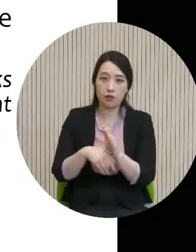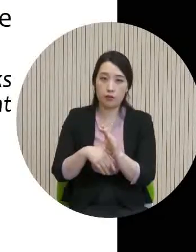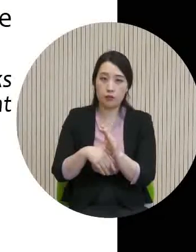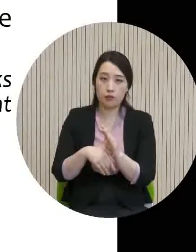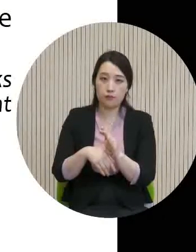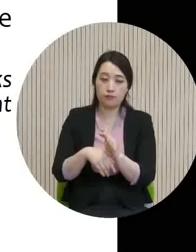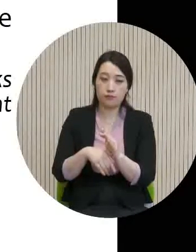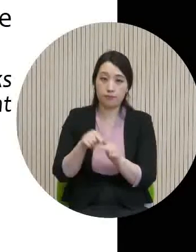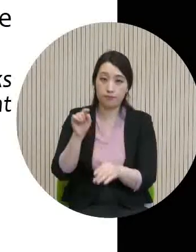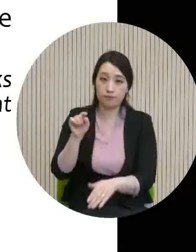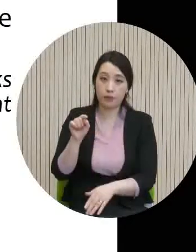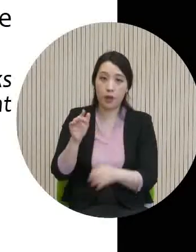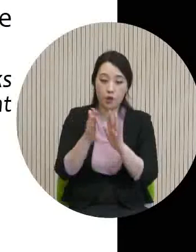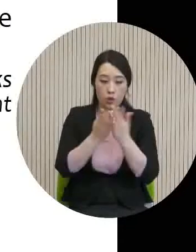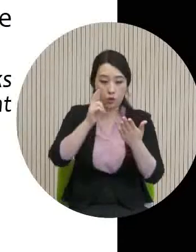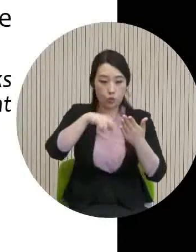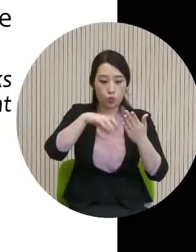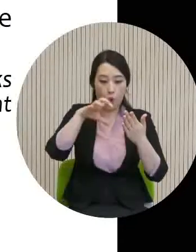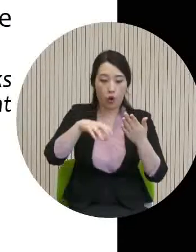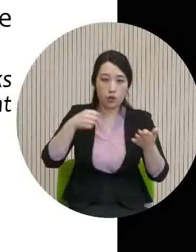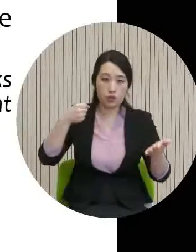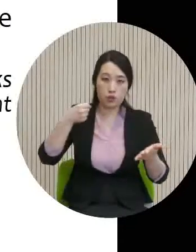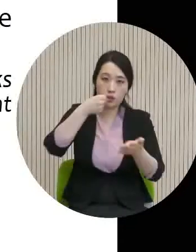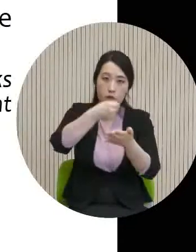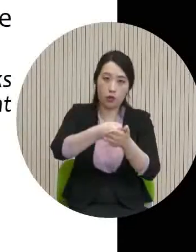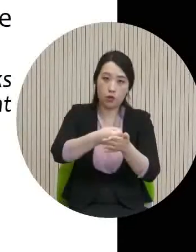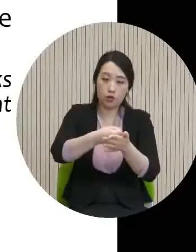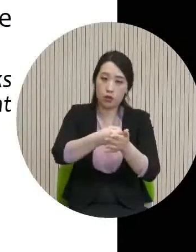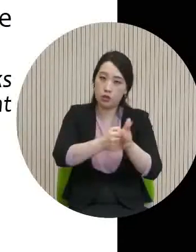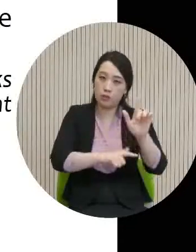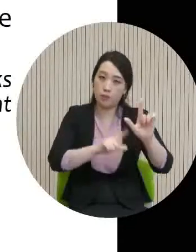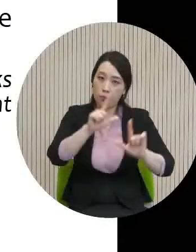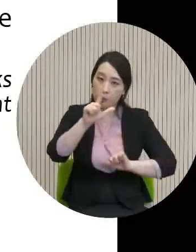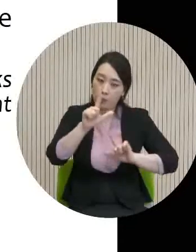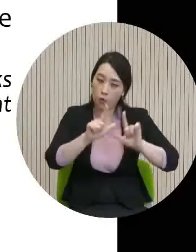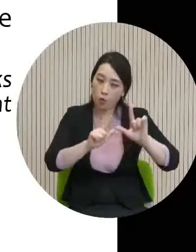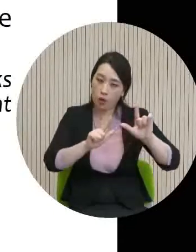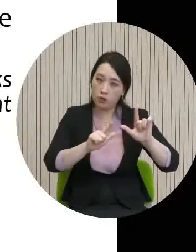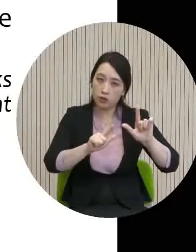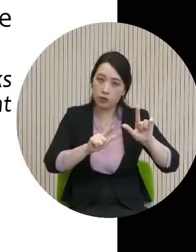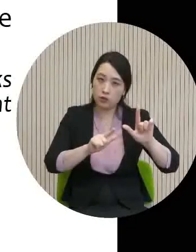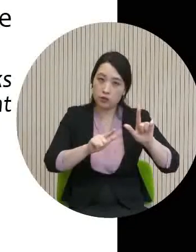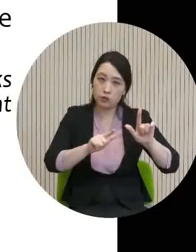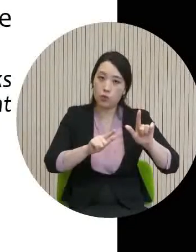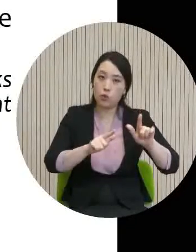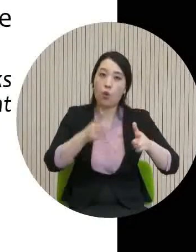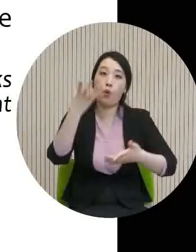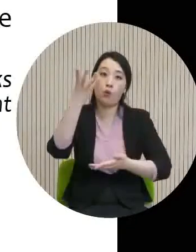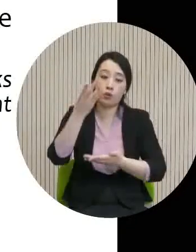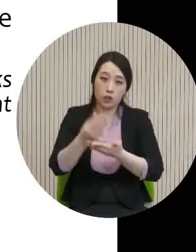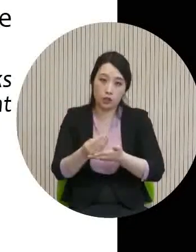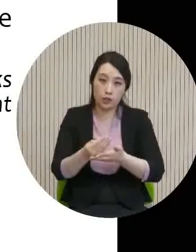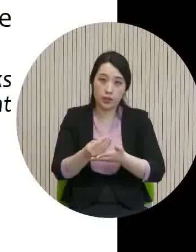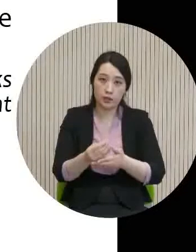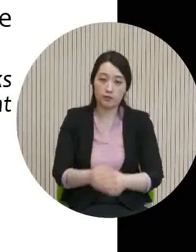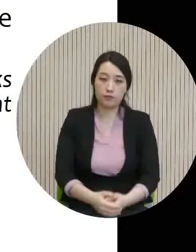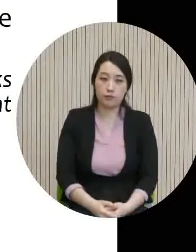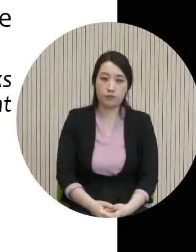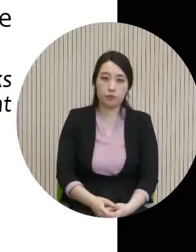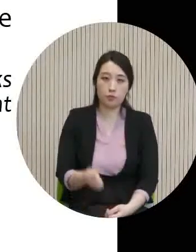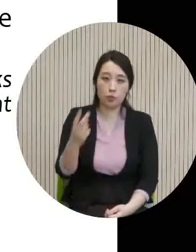library, and it has to be also deposited without any technological protection